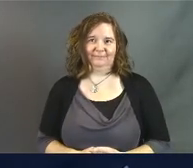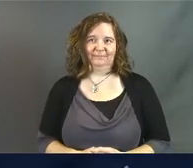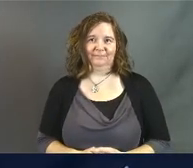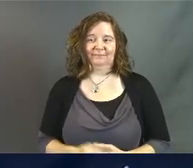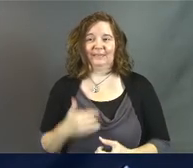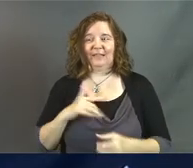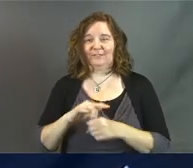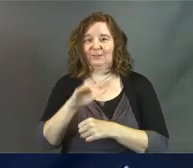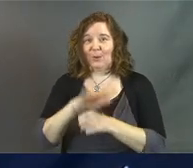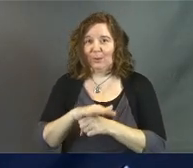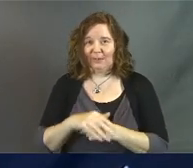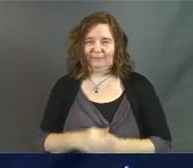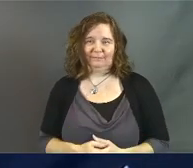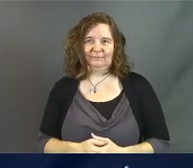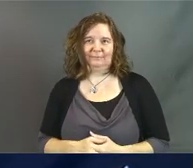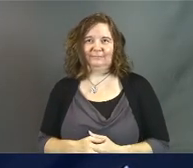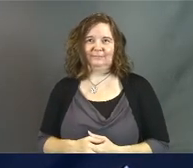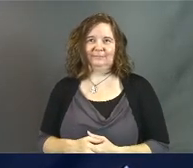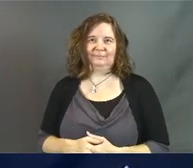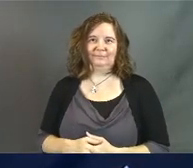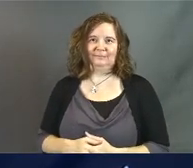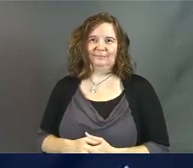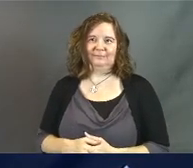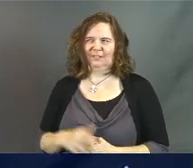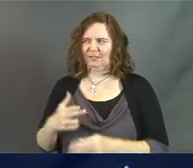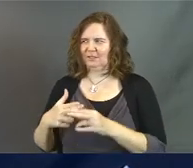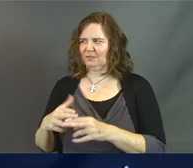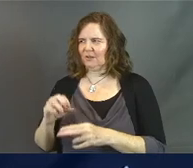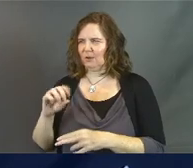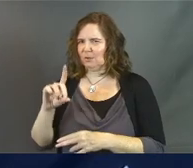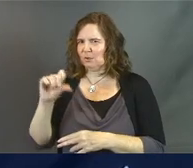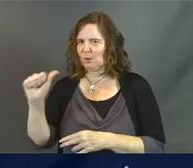Let's have a soda, because we call it soda, not pop, right?